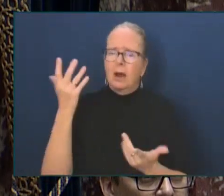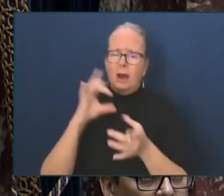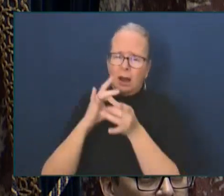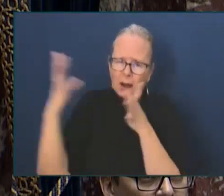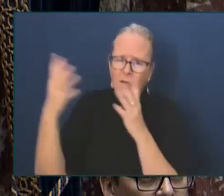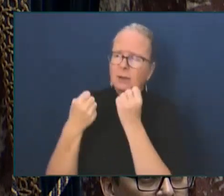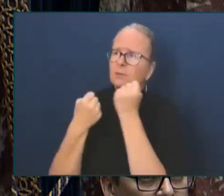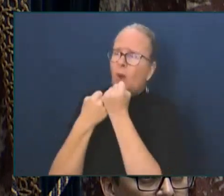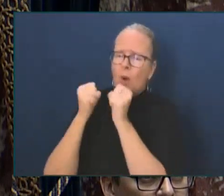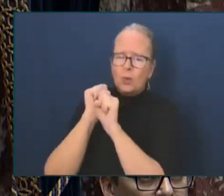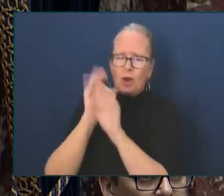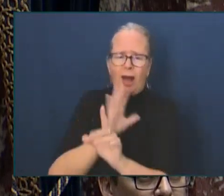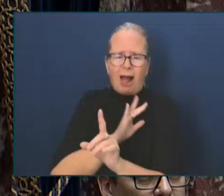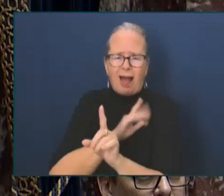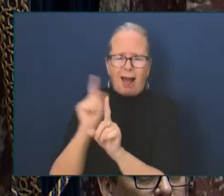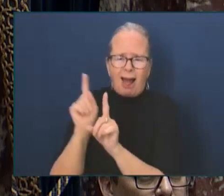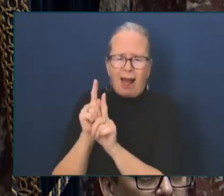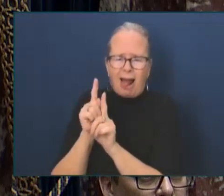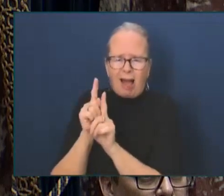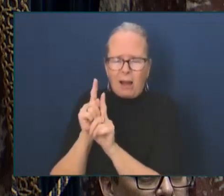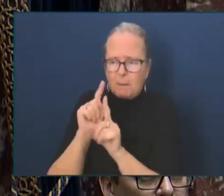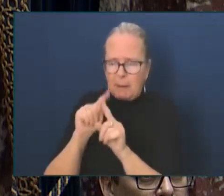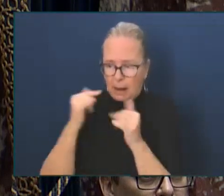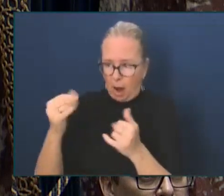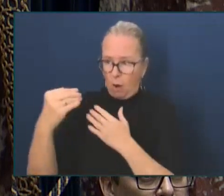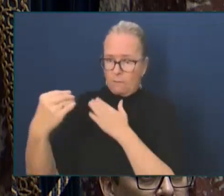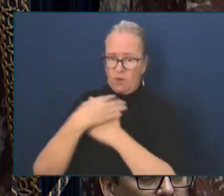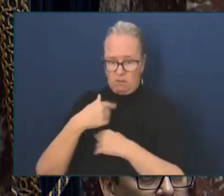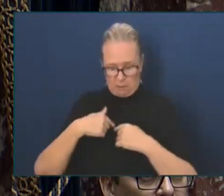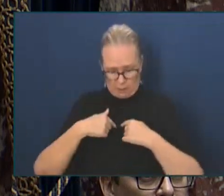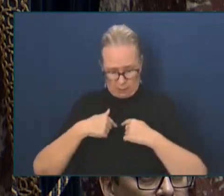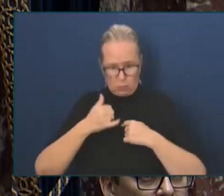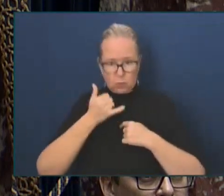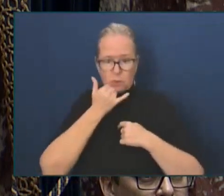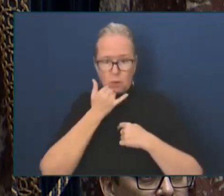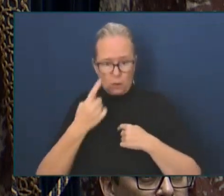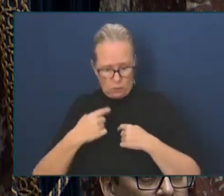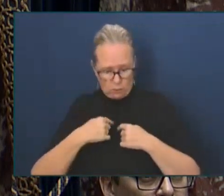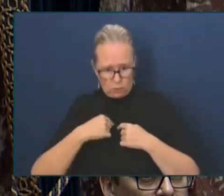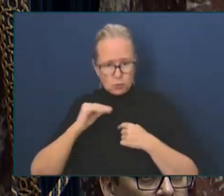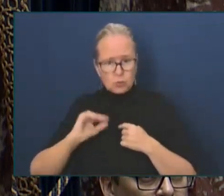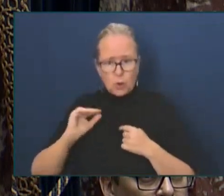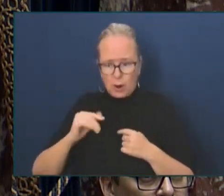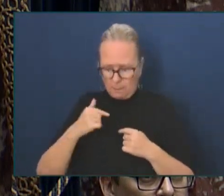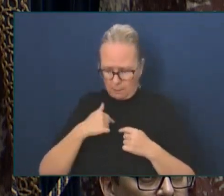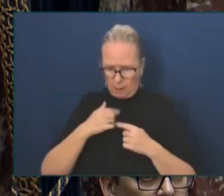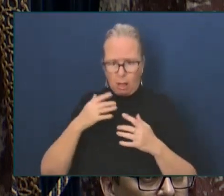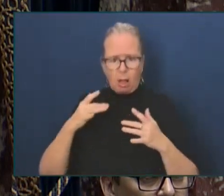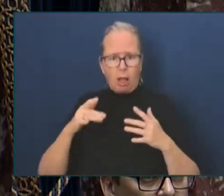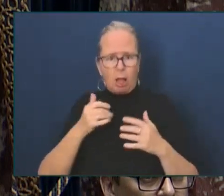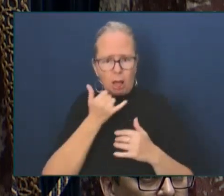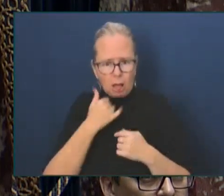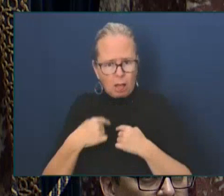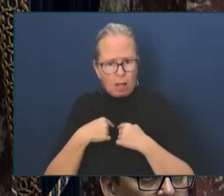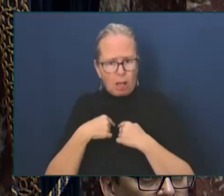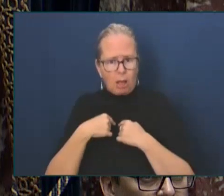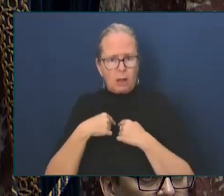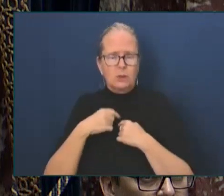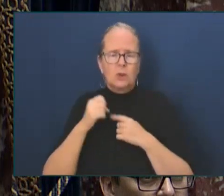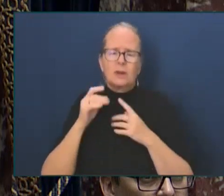of a survey of 1,500 parents earlier this week. They found 4% of parents. The Minister says that she's listening to the